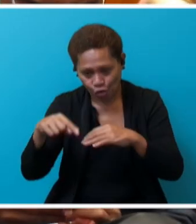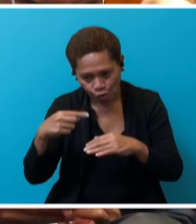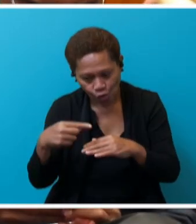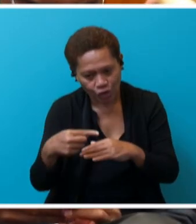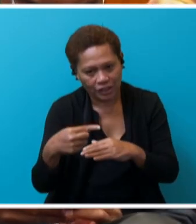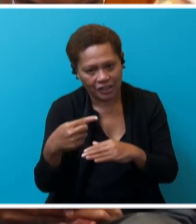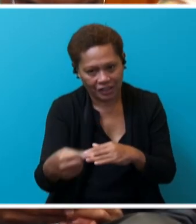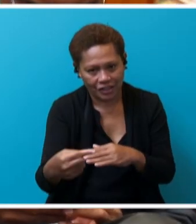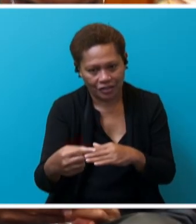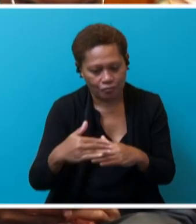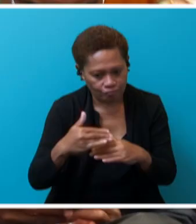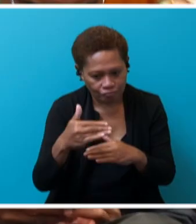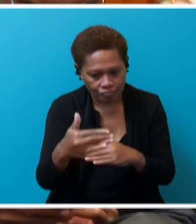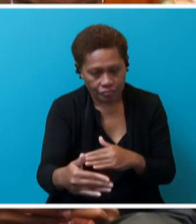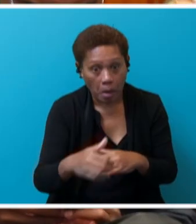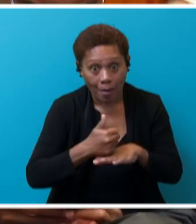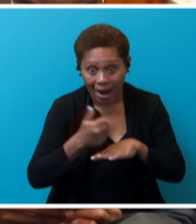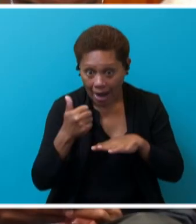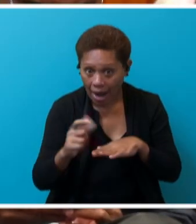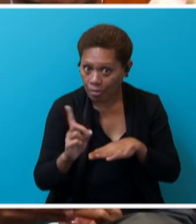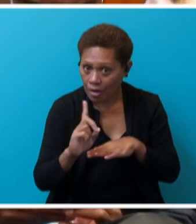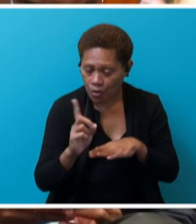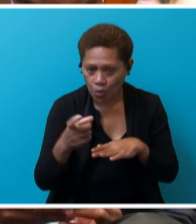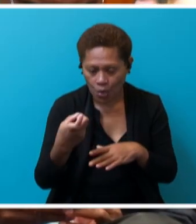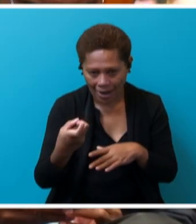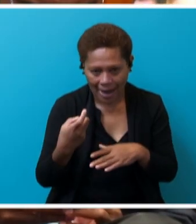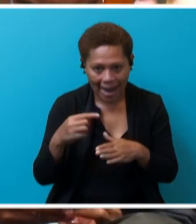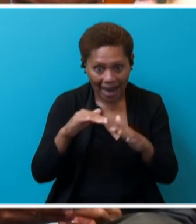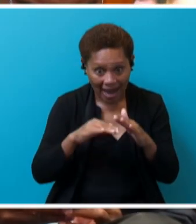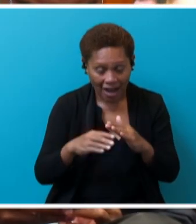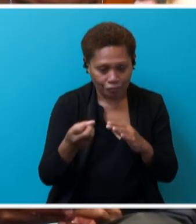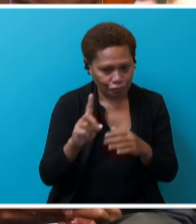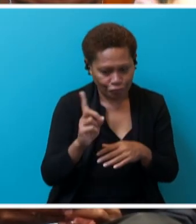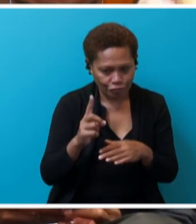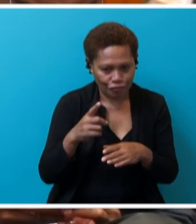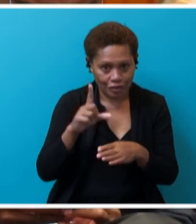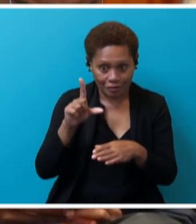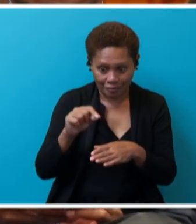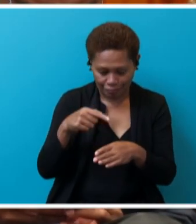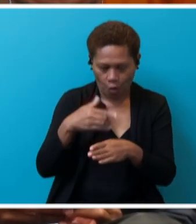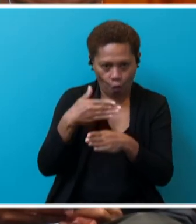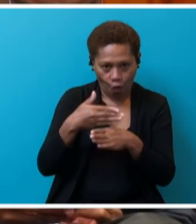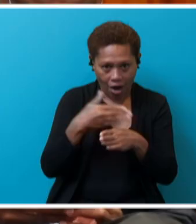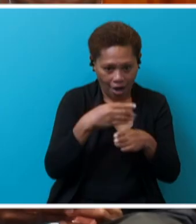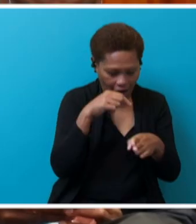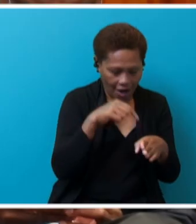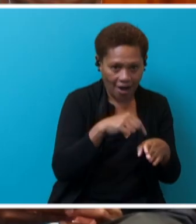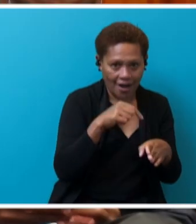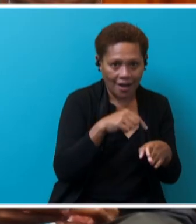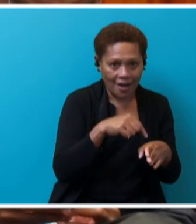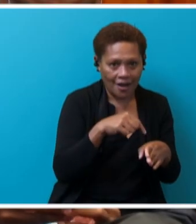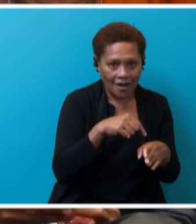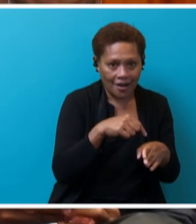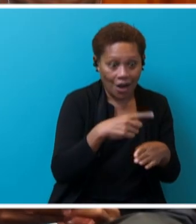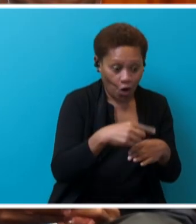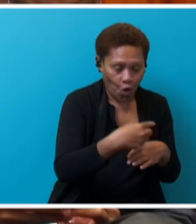whatever government comes in, that is the task that is they have to